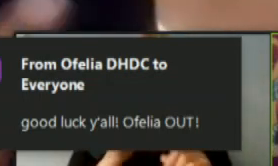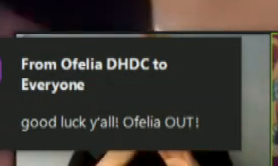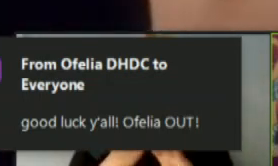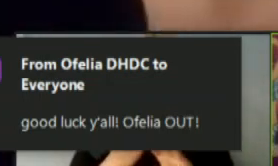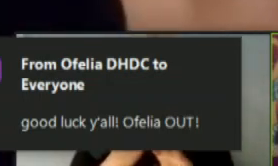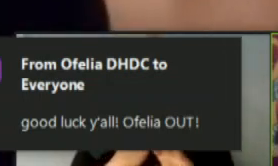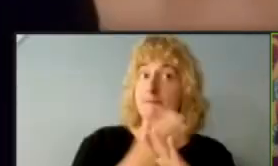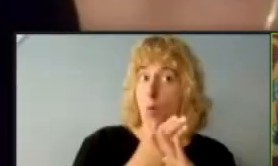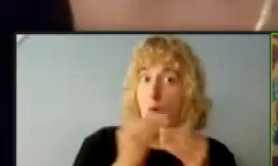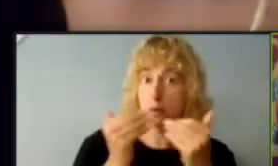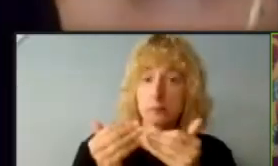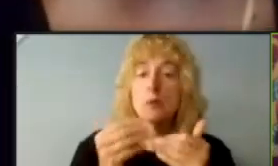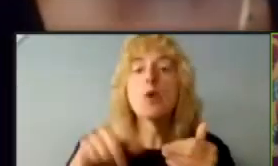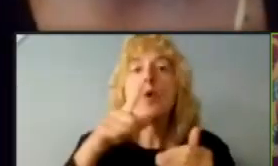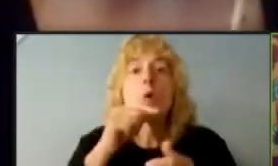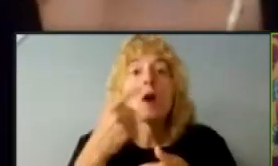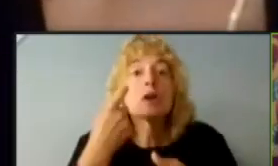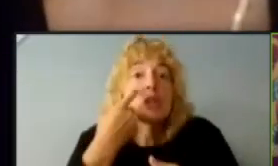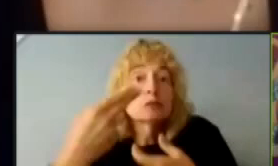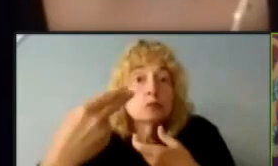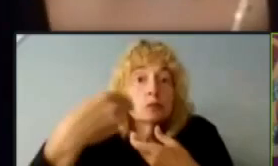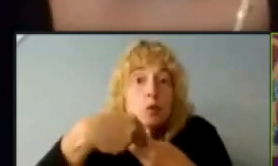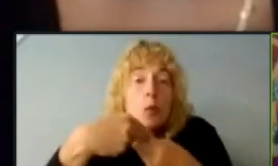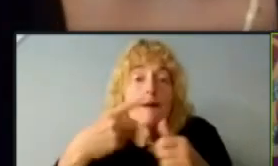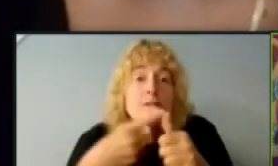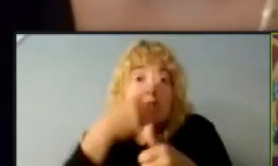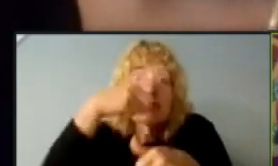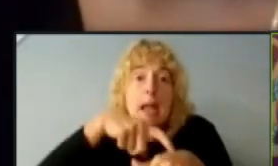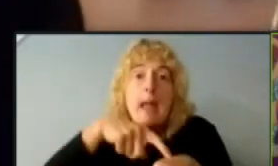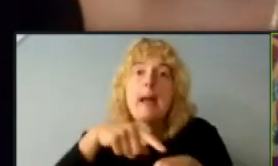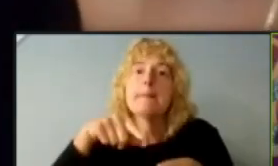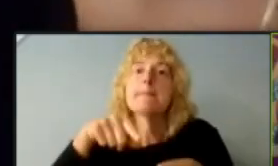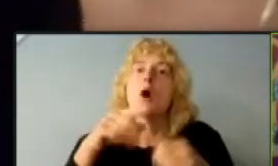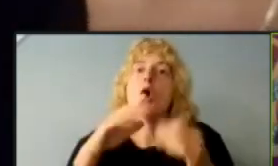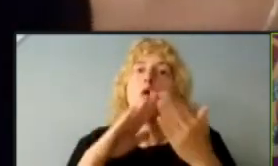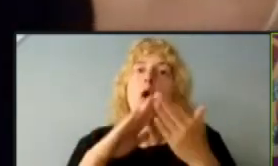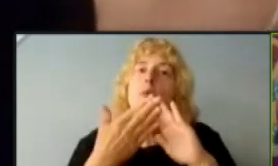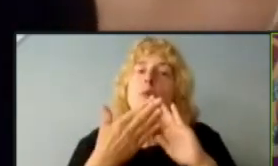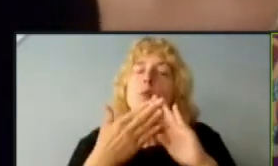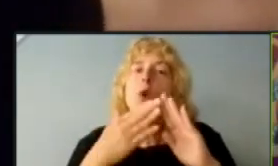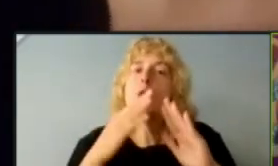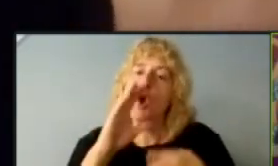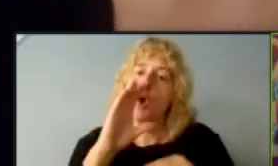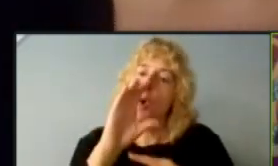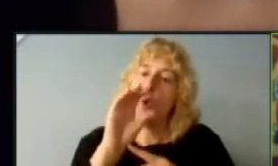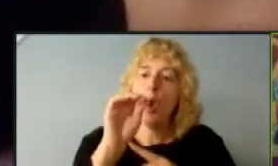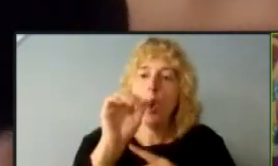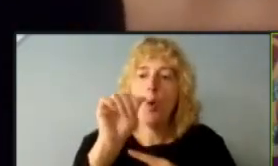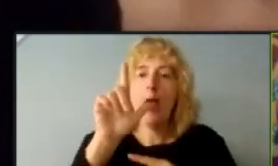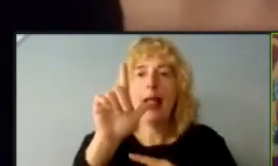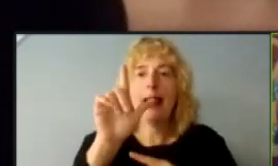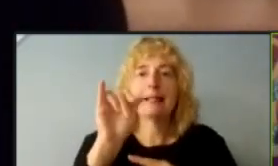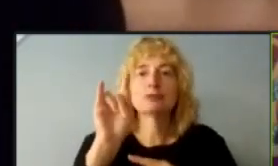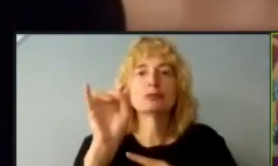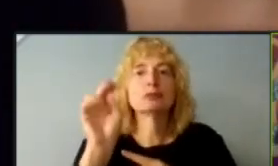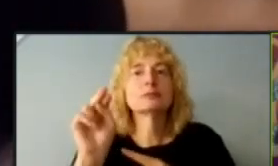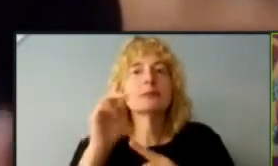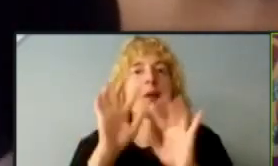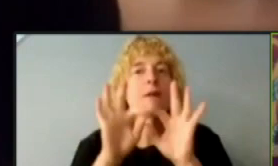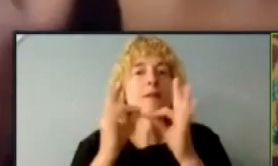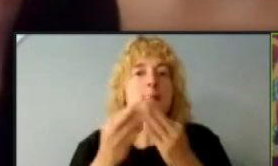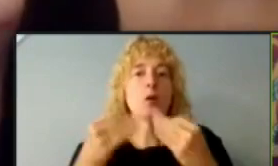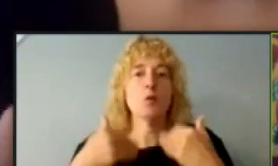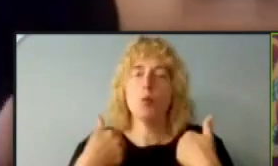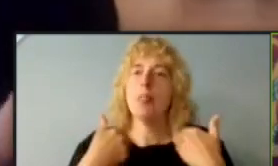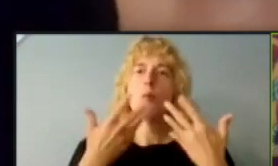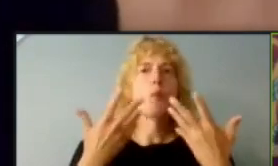first time, the Community Coalition for Families and Youth is comprised of some 40 organizations,